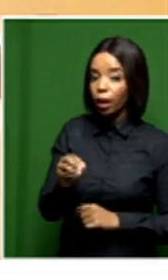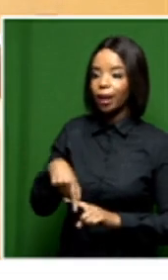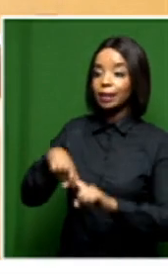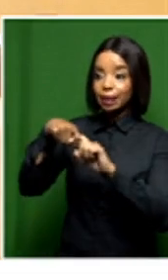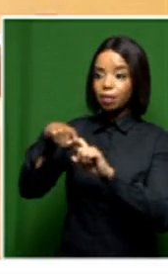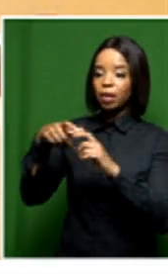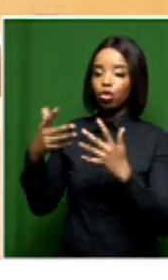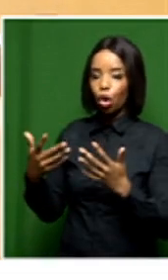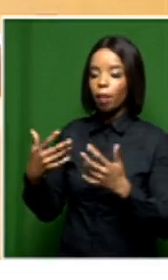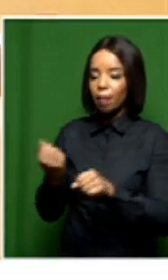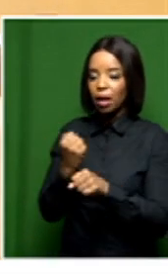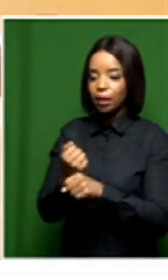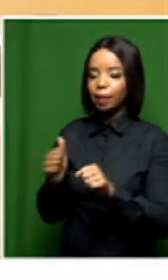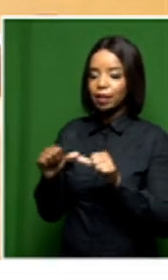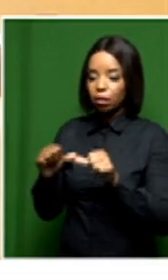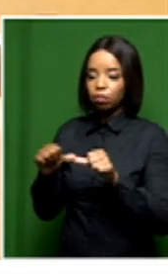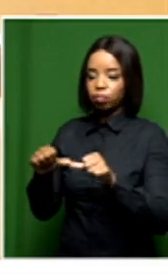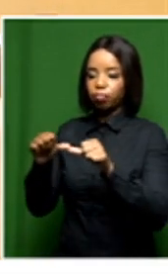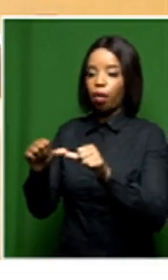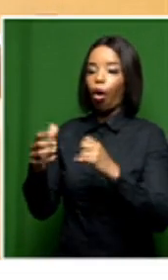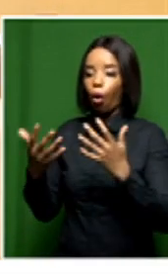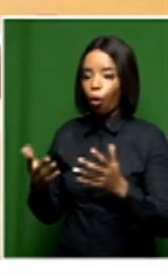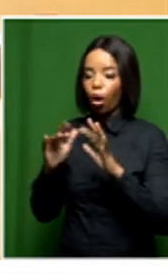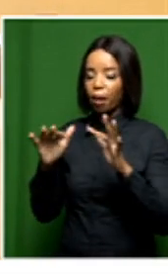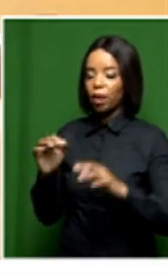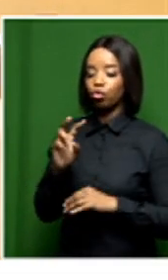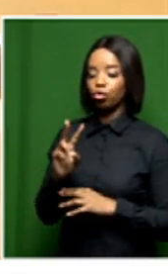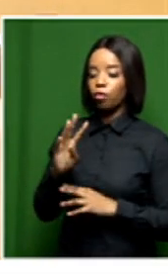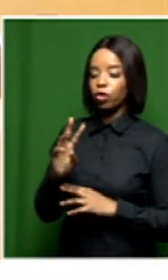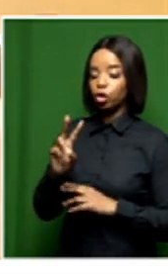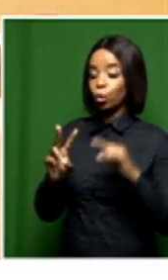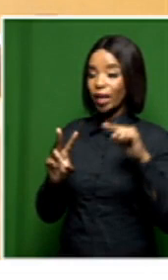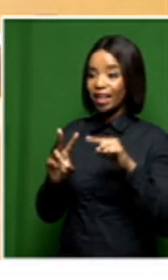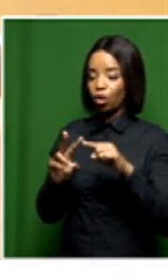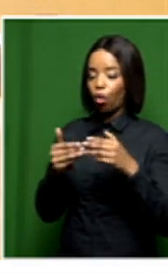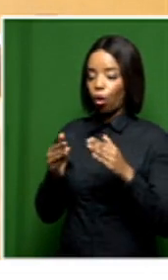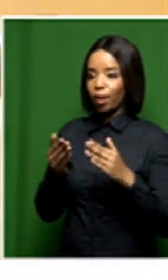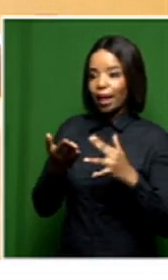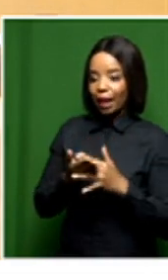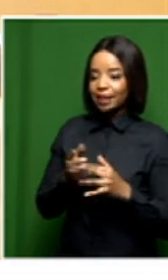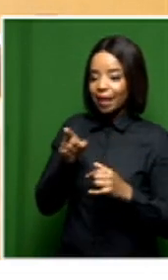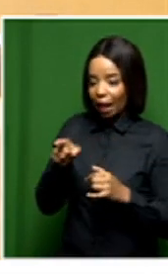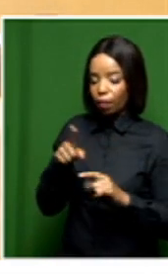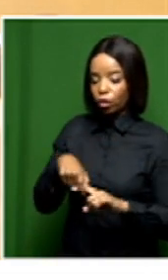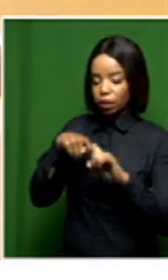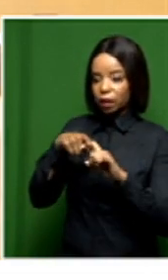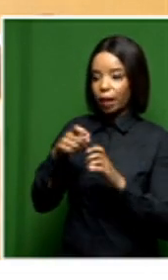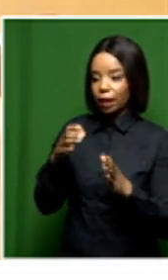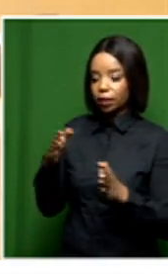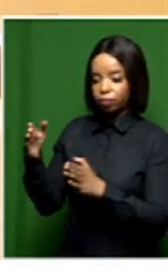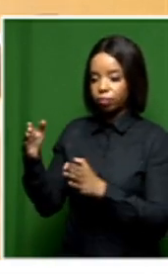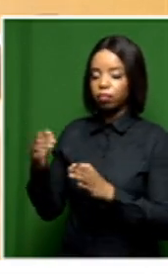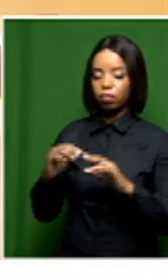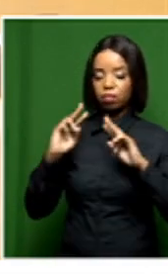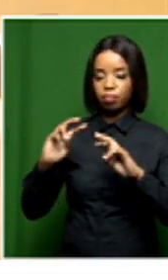they still in the system, and it's just those 242 that have been asked to wait and move aside and let them